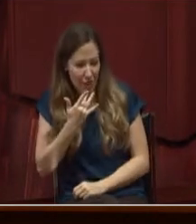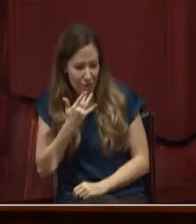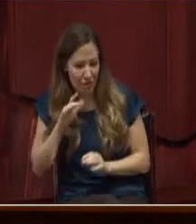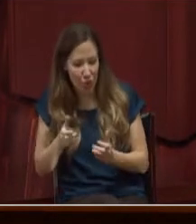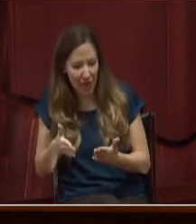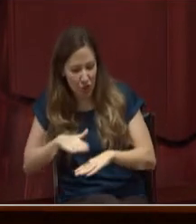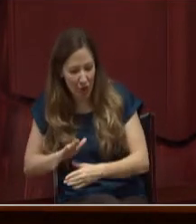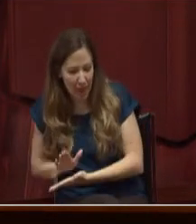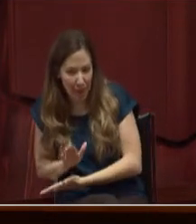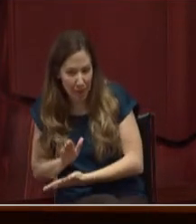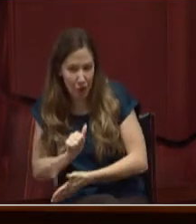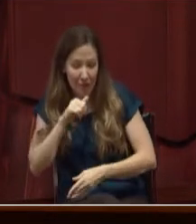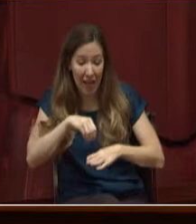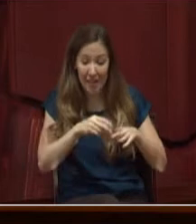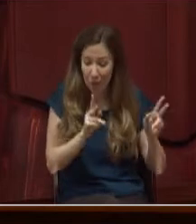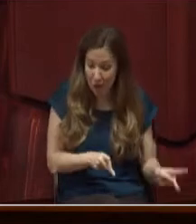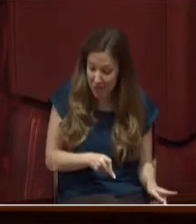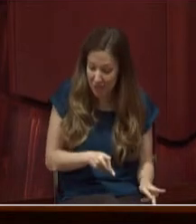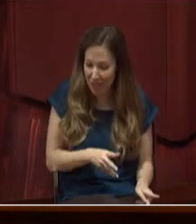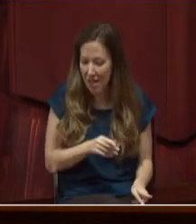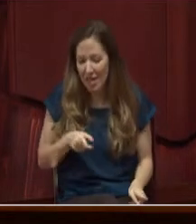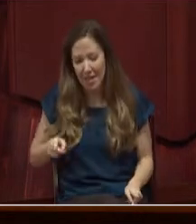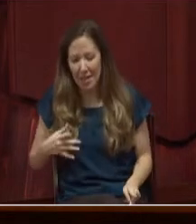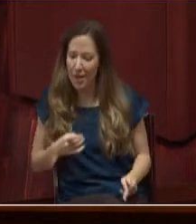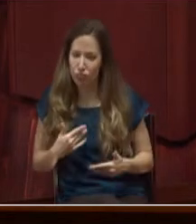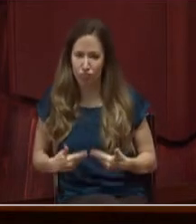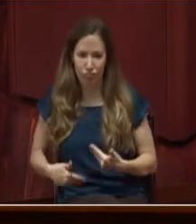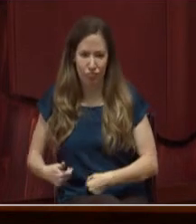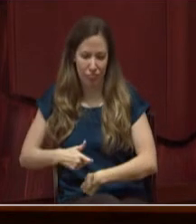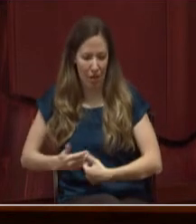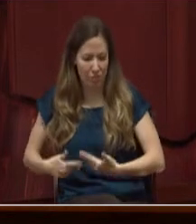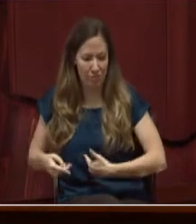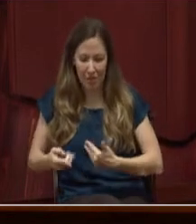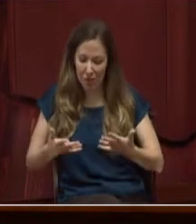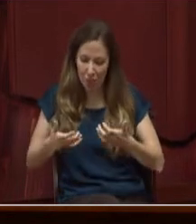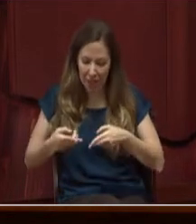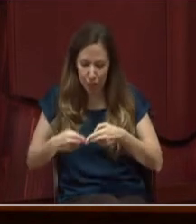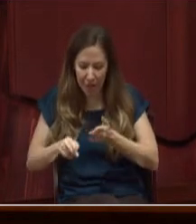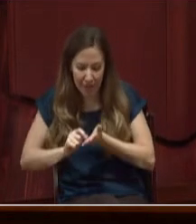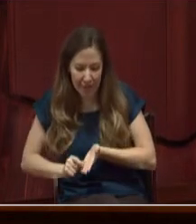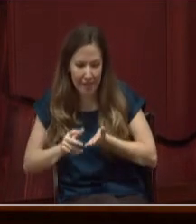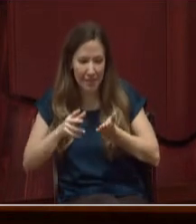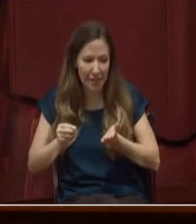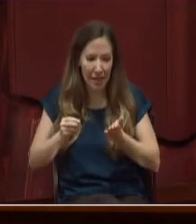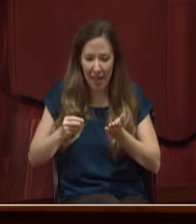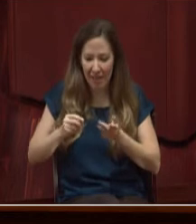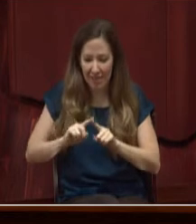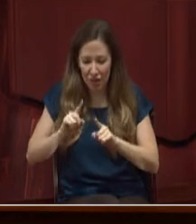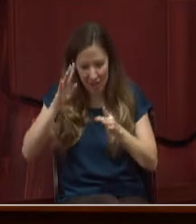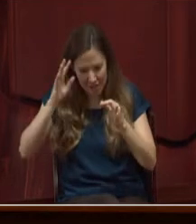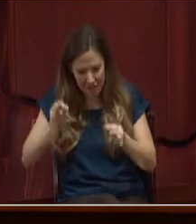person, and in the interest of efficiency, wanted to get briefings and presentations and decision-making process through memoranda rather